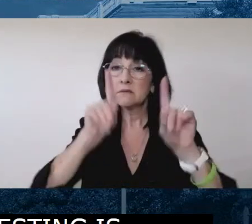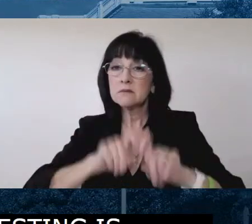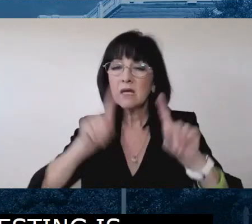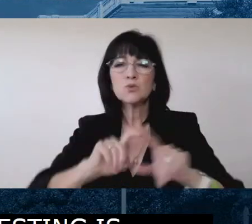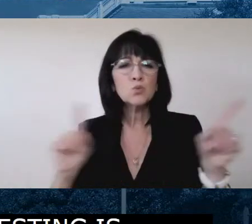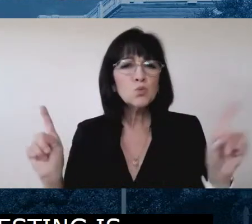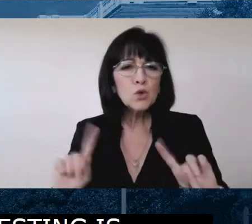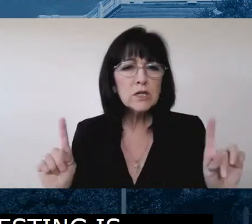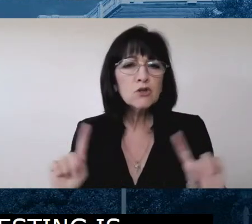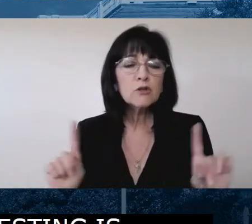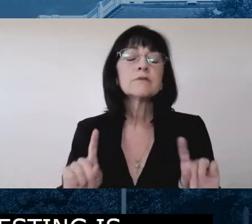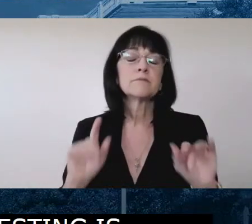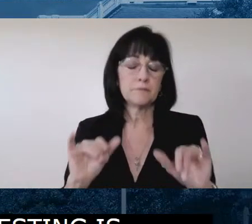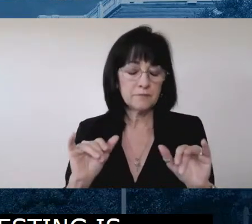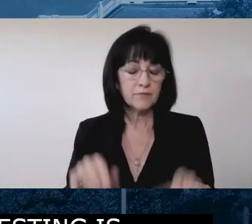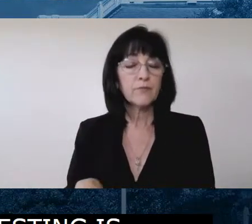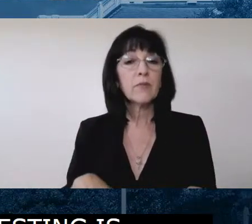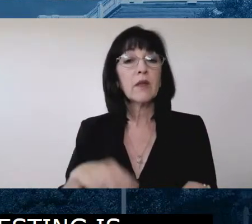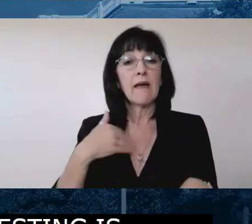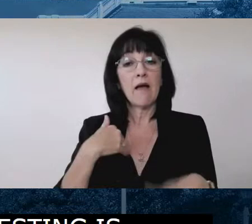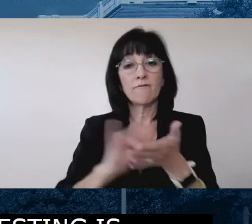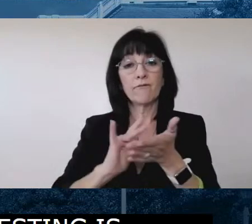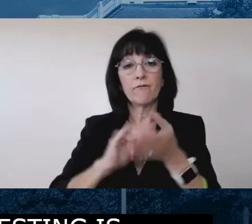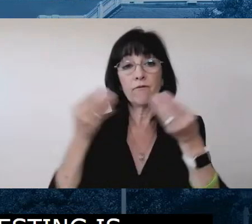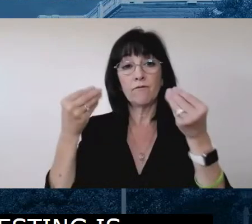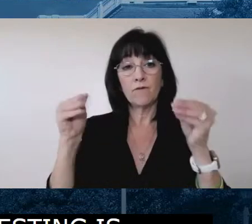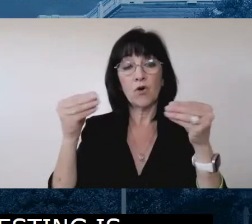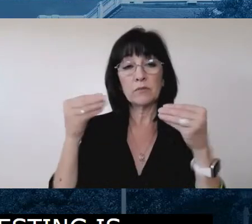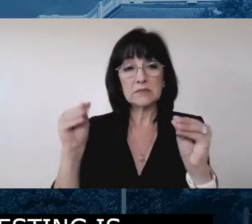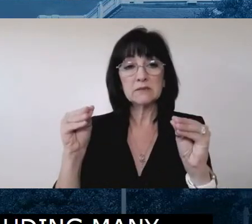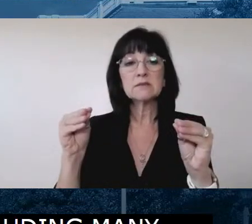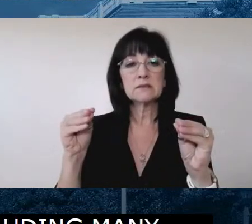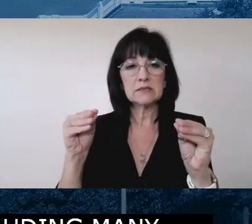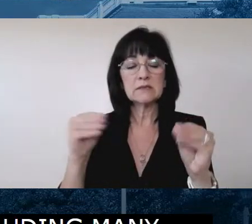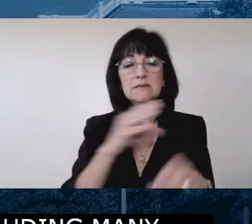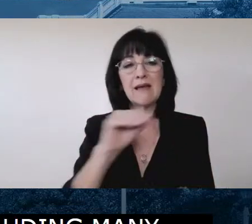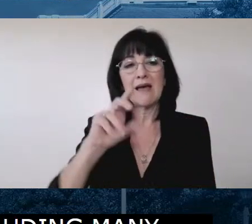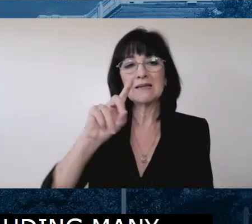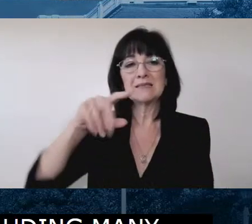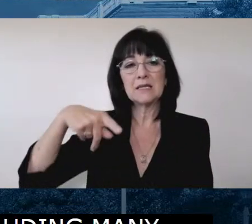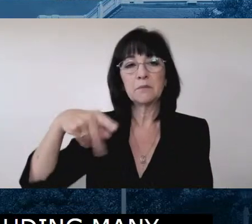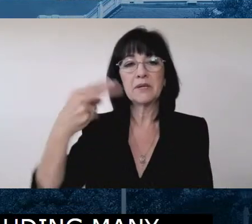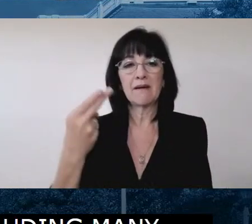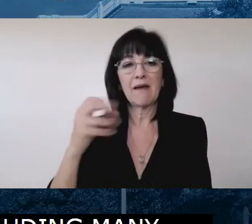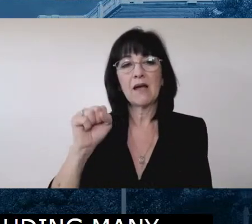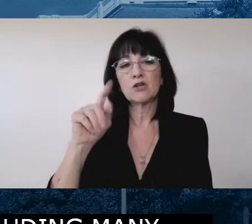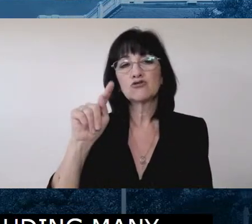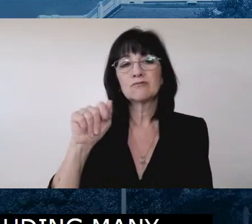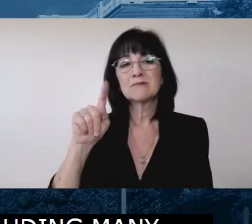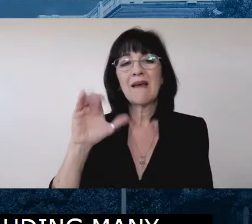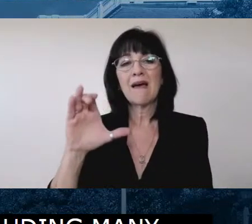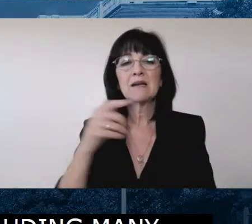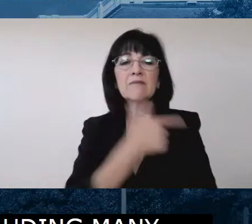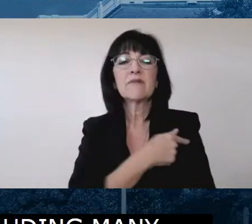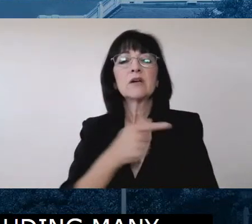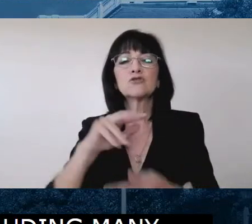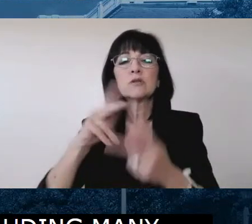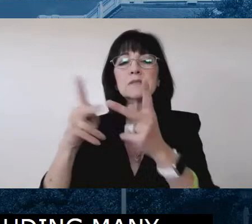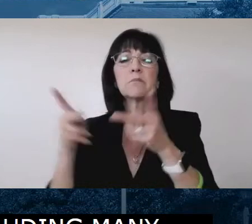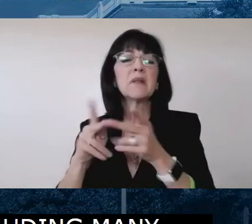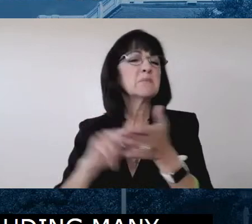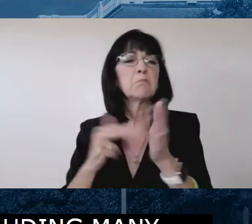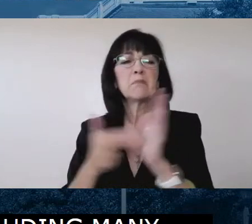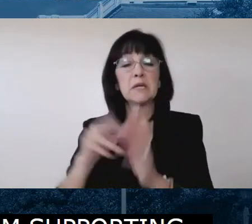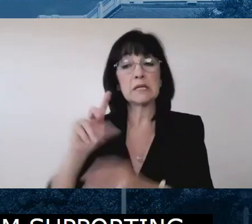locations, including many pharmacies. There is a new federal program supporting some additional Walgreens locations, as well